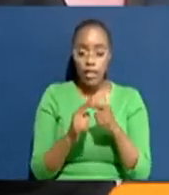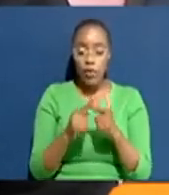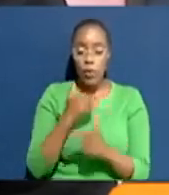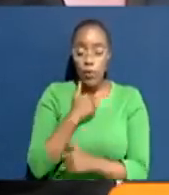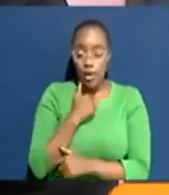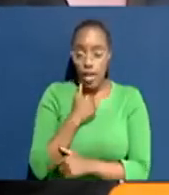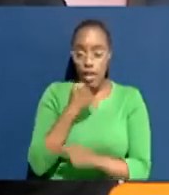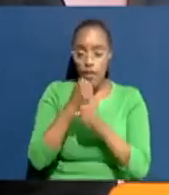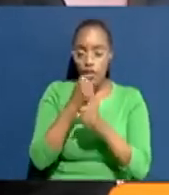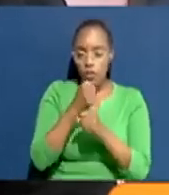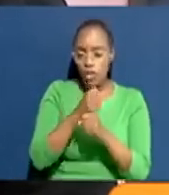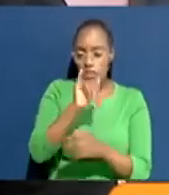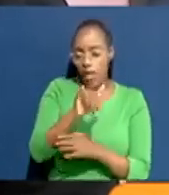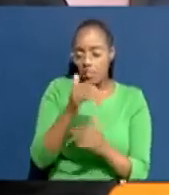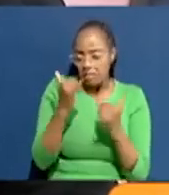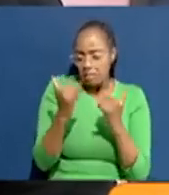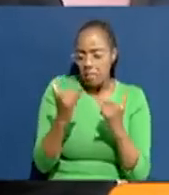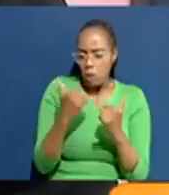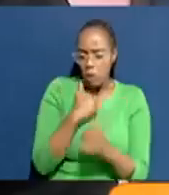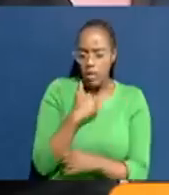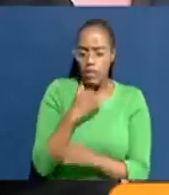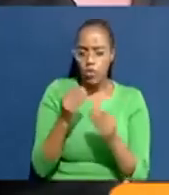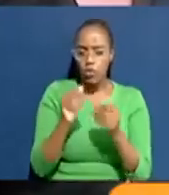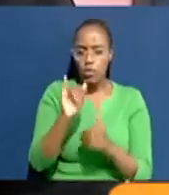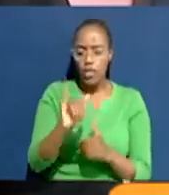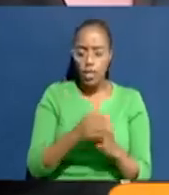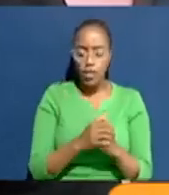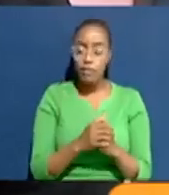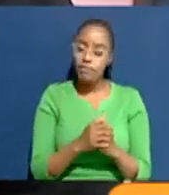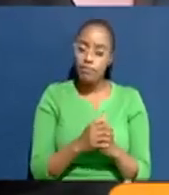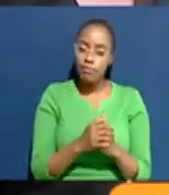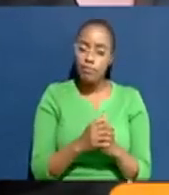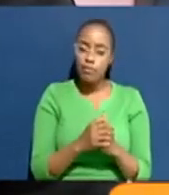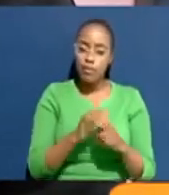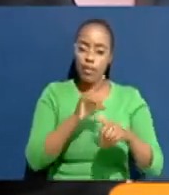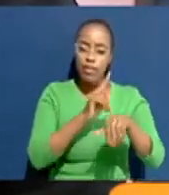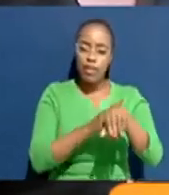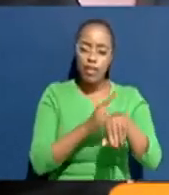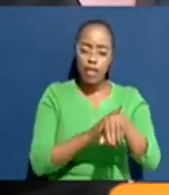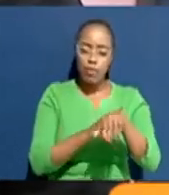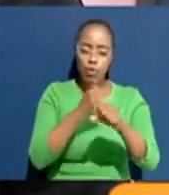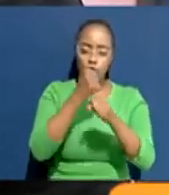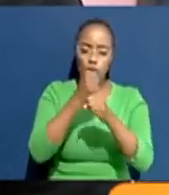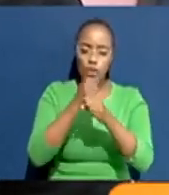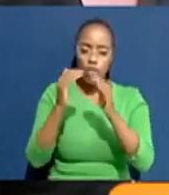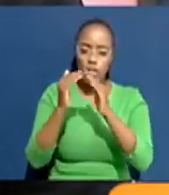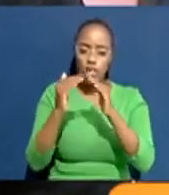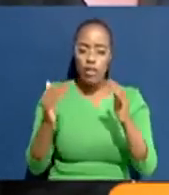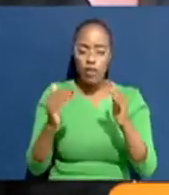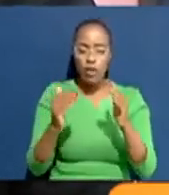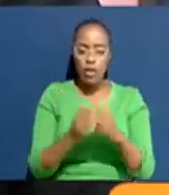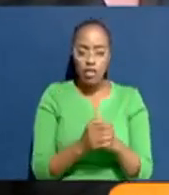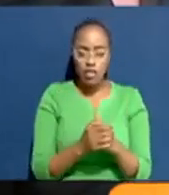So I was working out with one of my colleagues who is 23 years old, mm-hmm. and it occurred to us that by the time he owns that house, he will be 73 years.